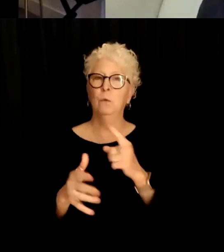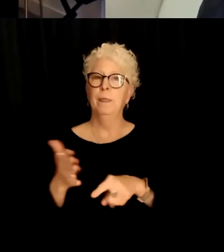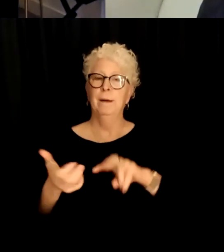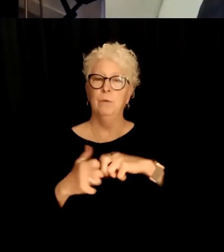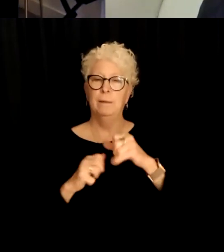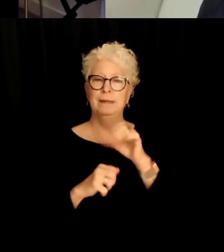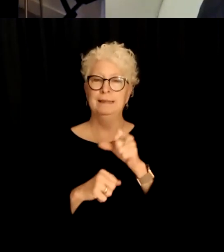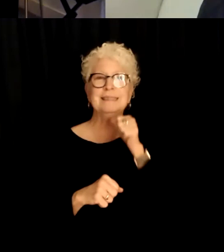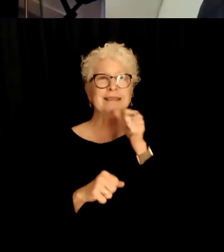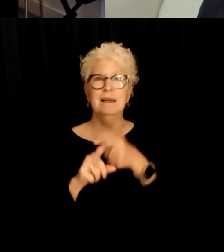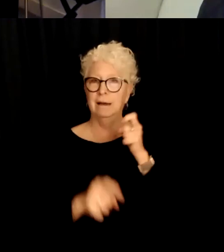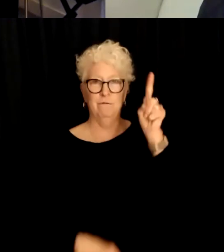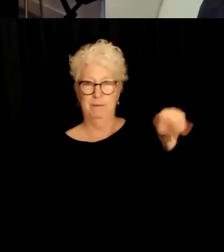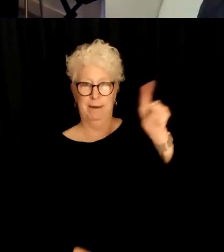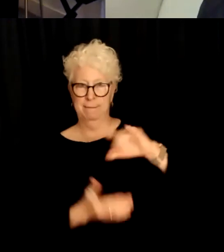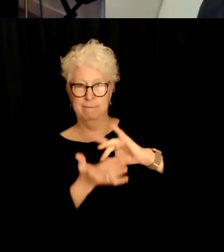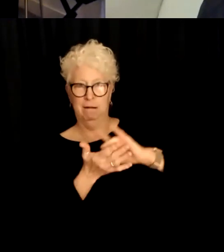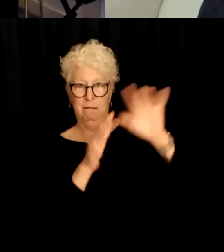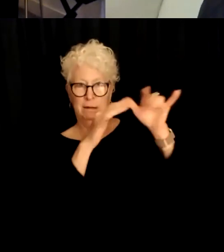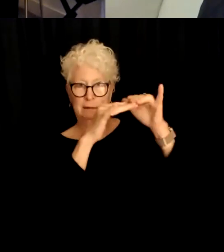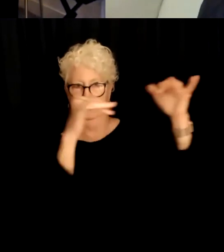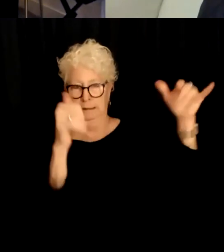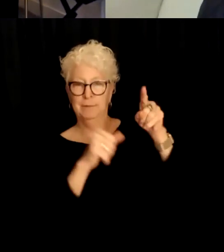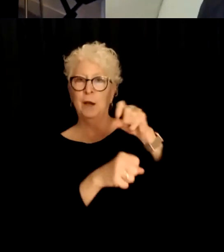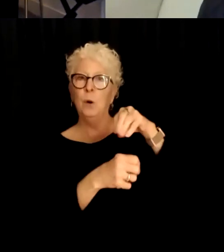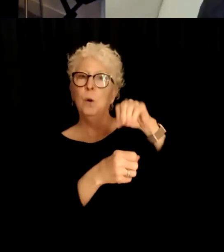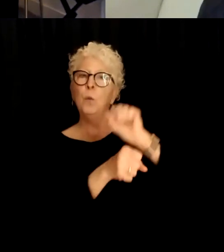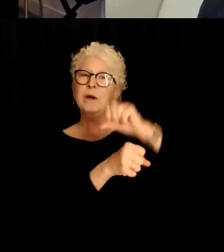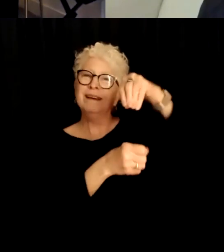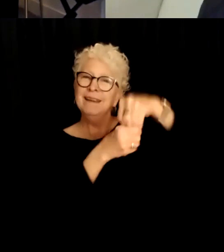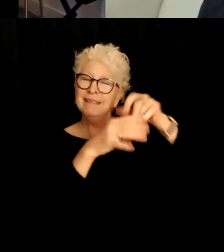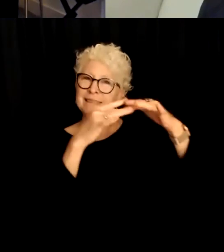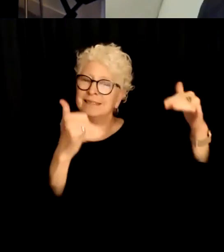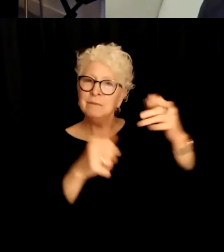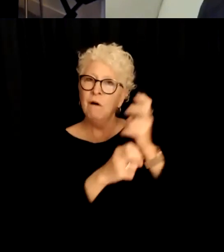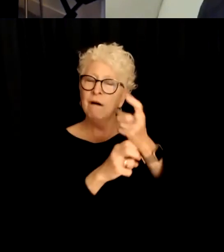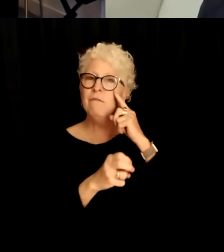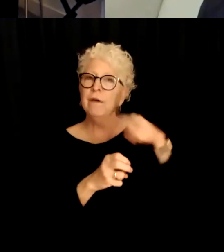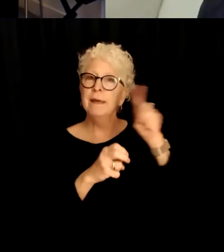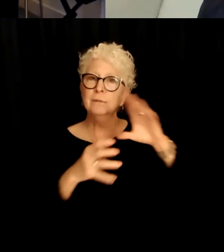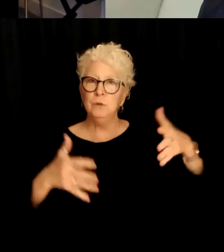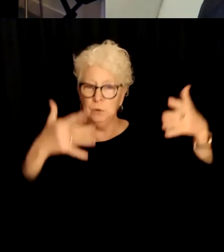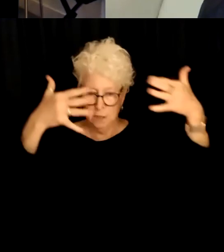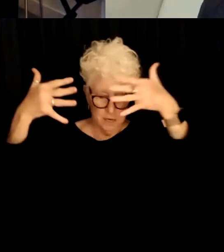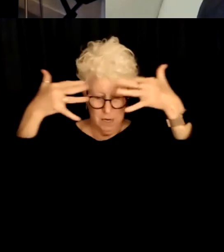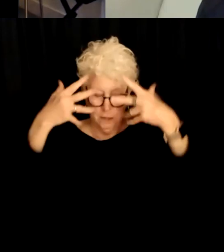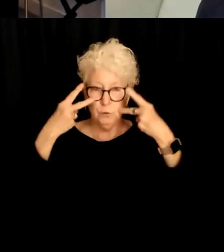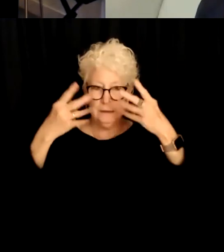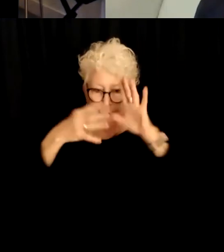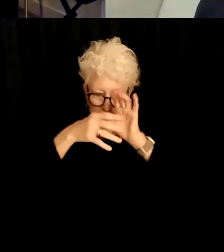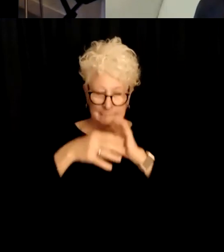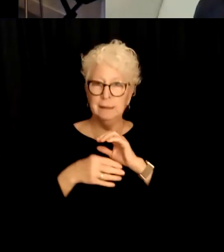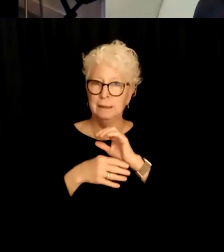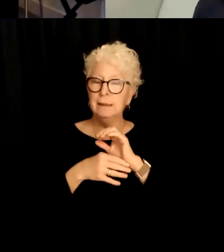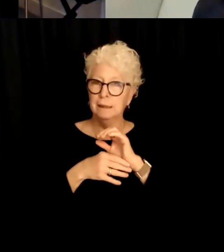us, but fundamentally they're working within the system. And I think it's much harder for them to, we need their help to change it. They have